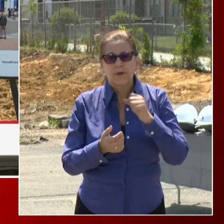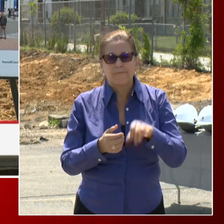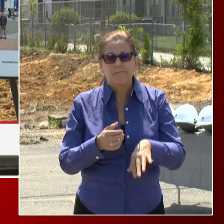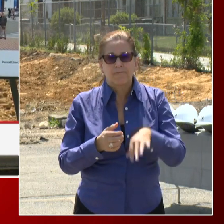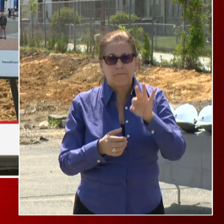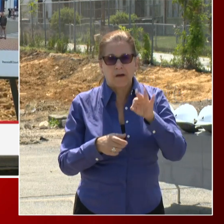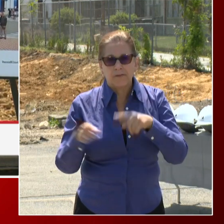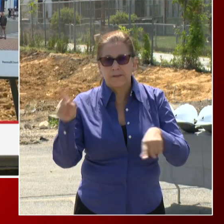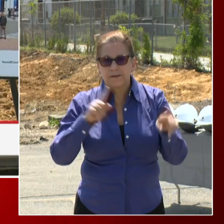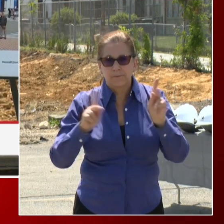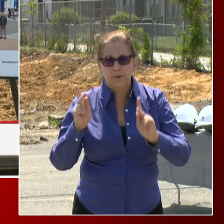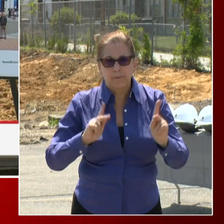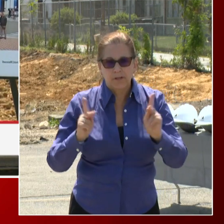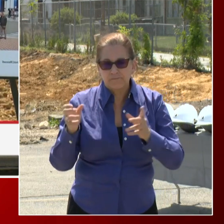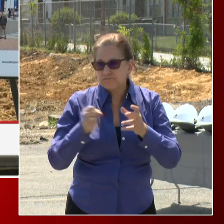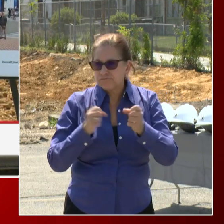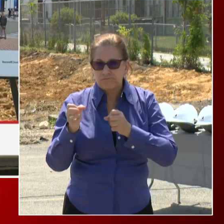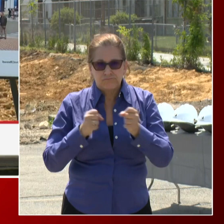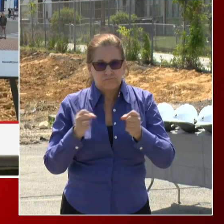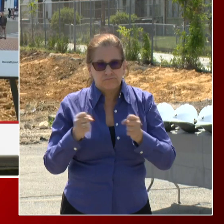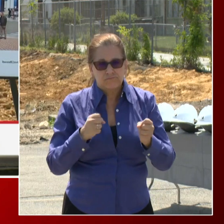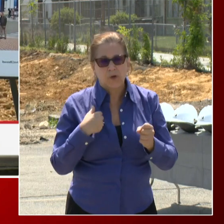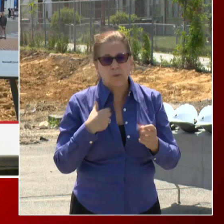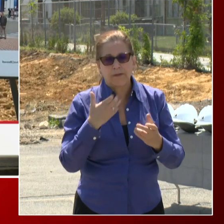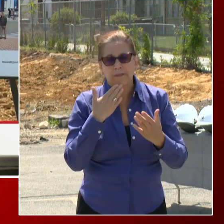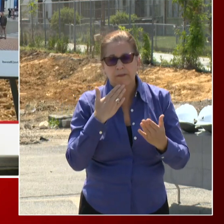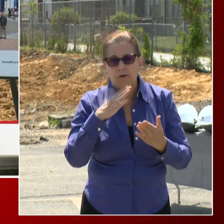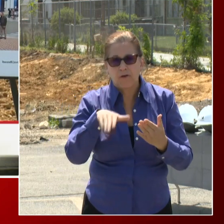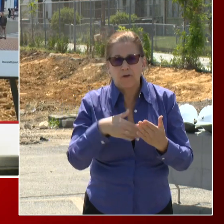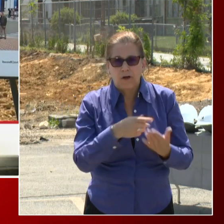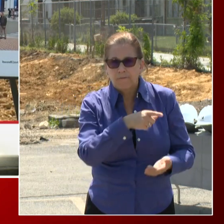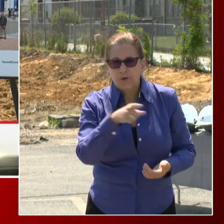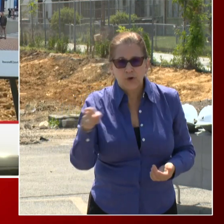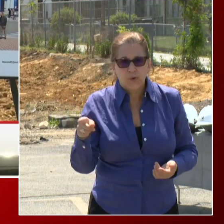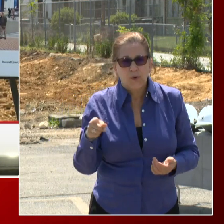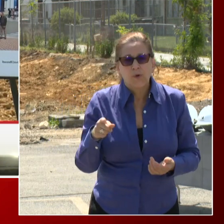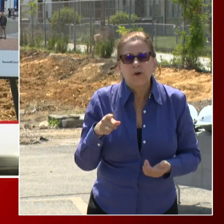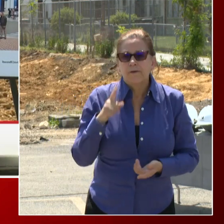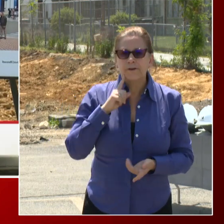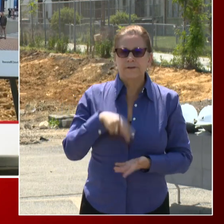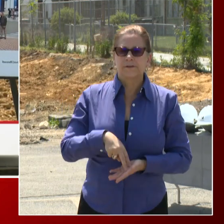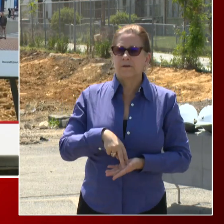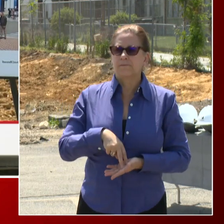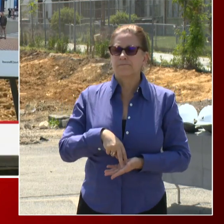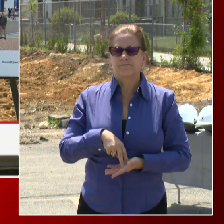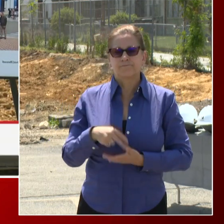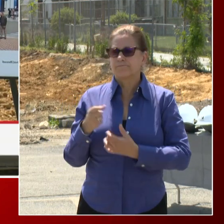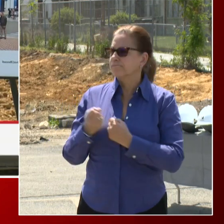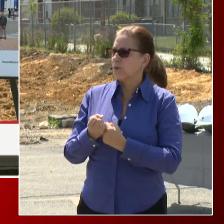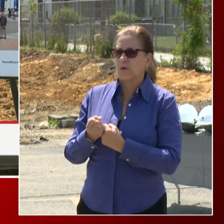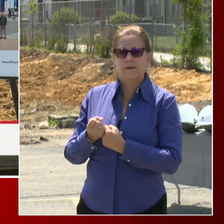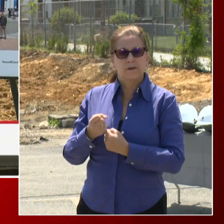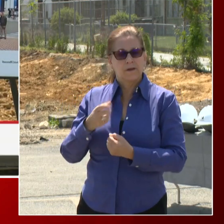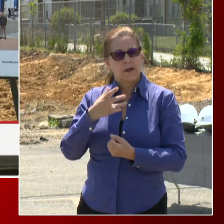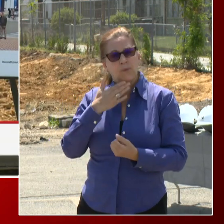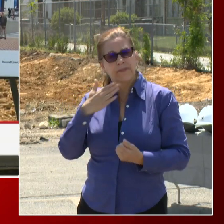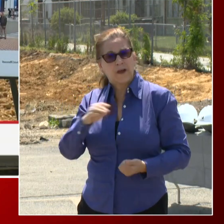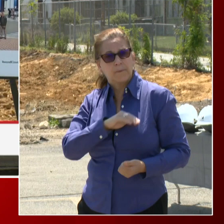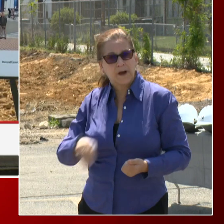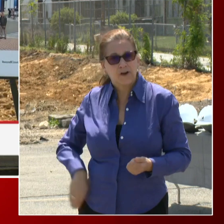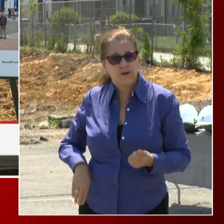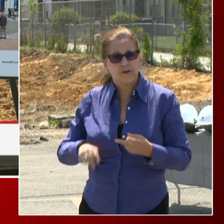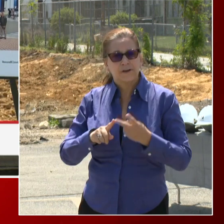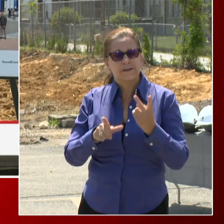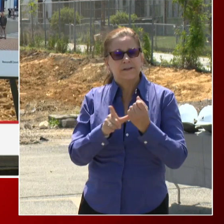of the stakeholders from Ward 7 and the district at large, including Mayor Muriel Bowser, John Felchecchio, and the